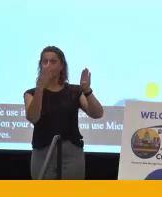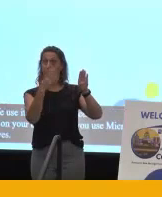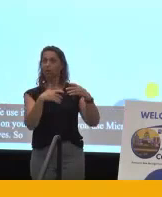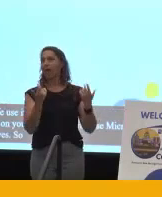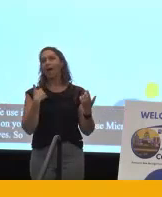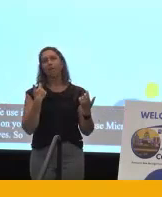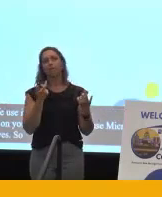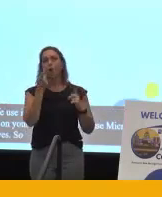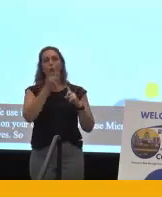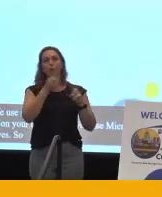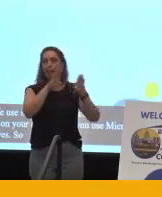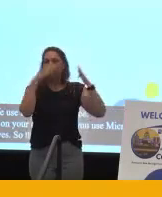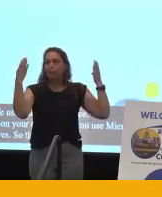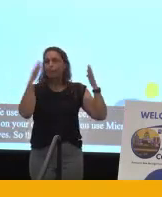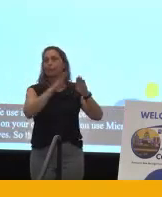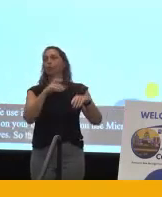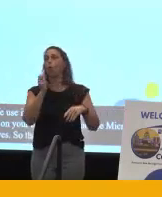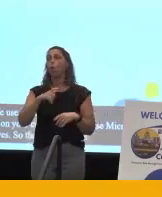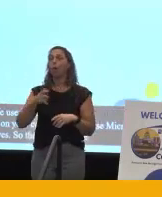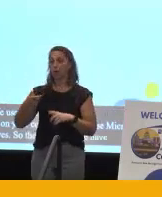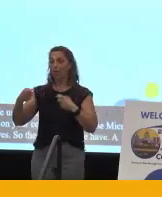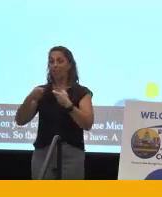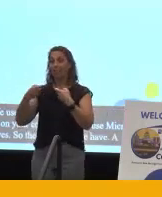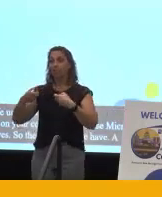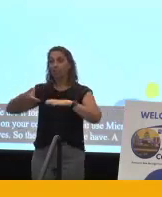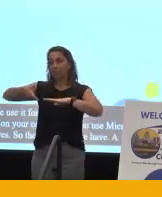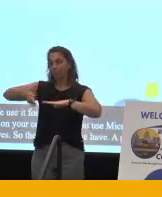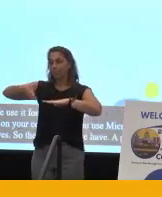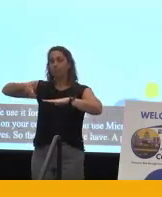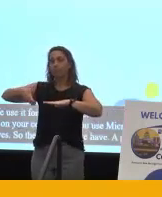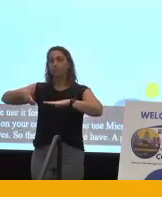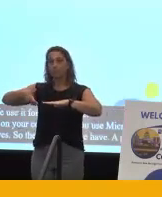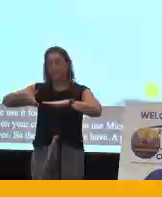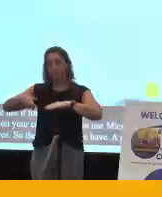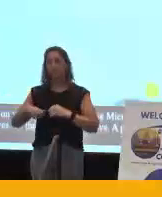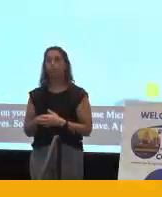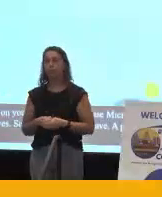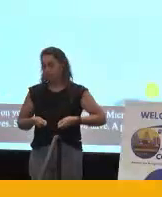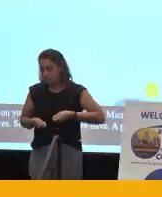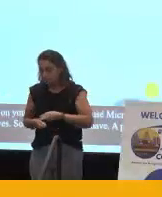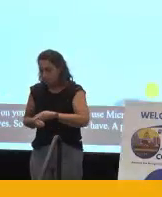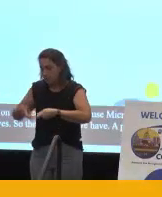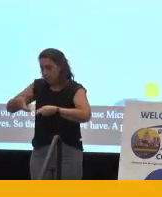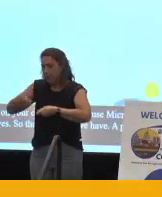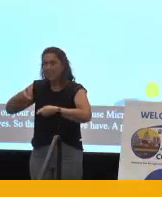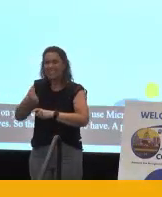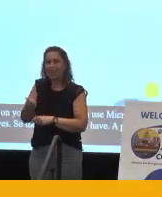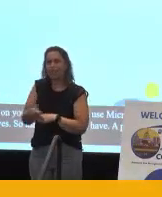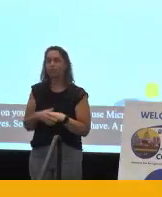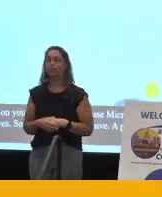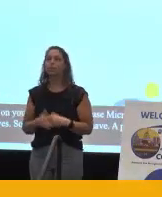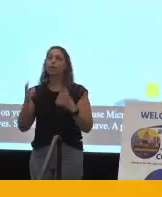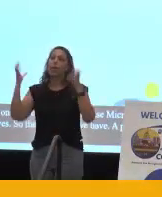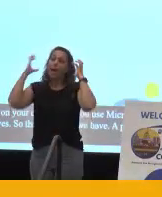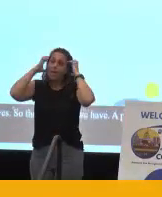a pneumatic stapler or an electric stapler is an assistive technology. Headset, grips, writing